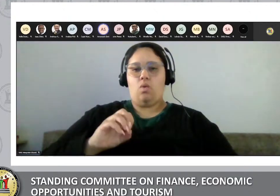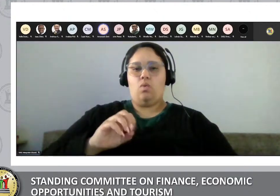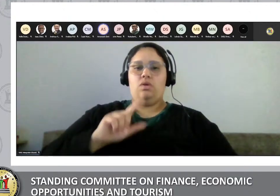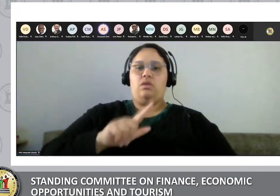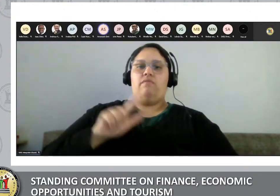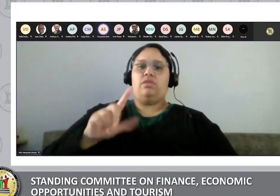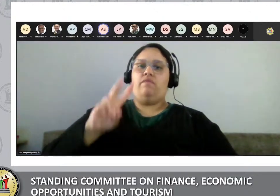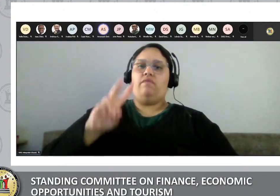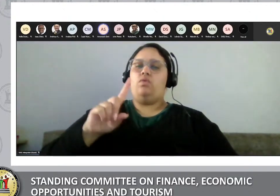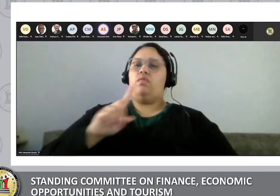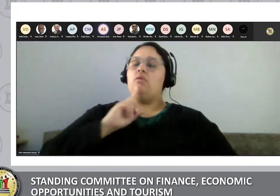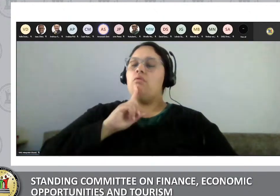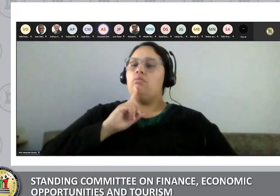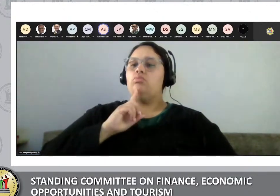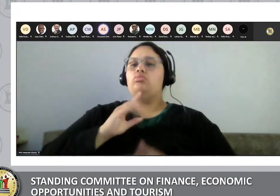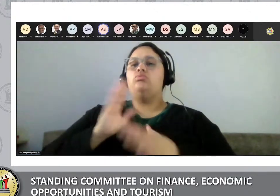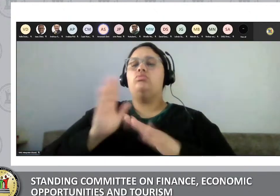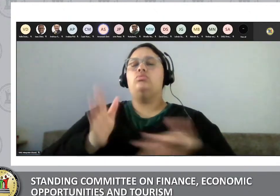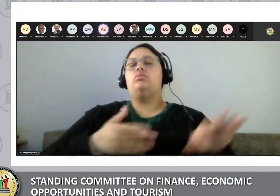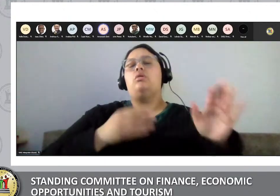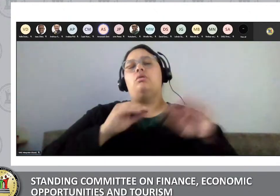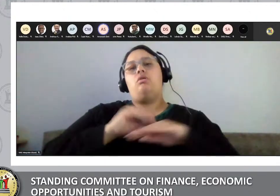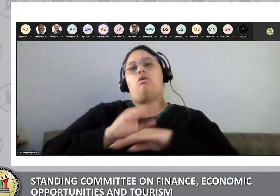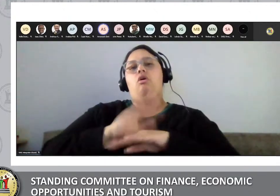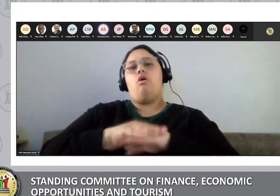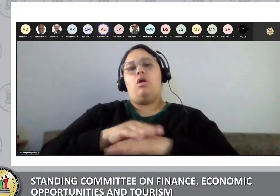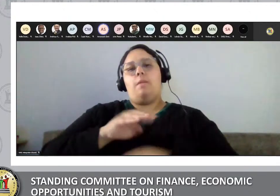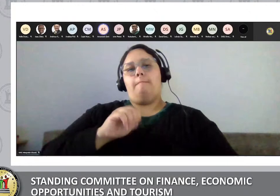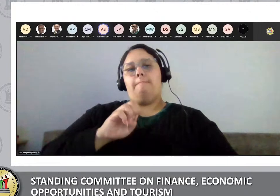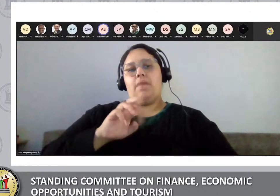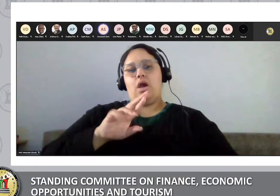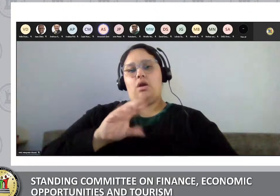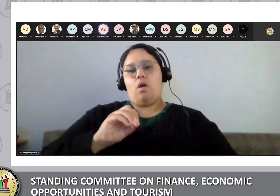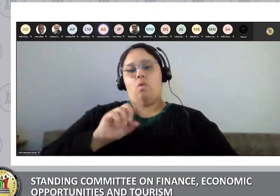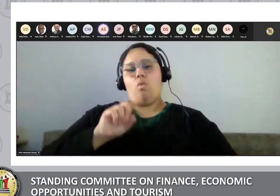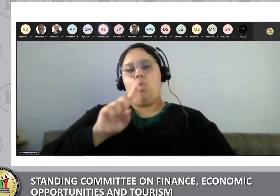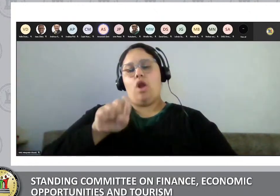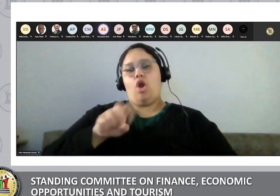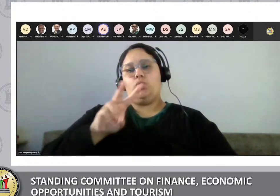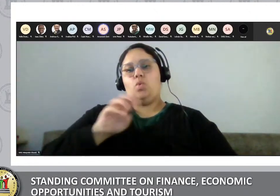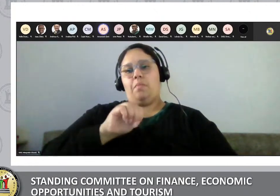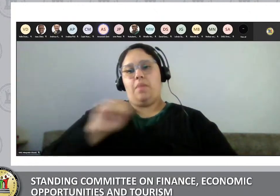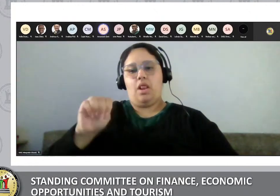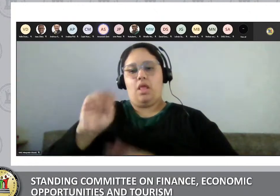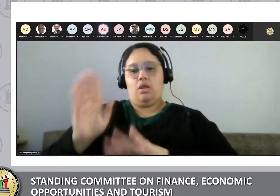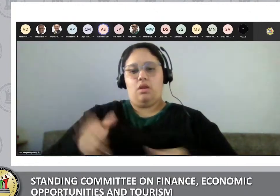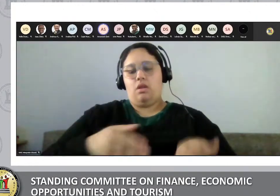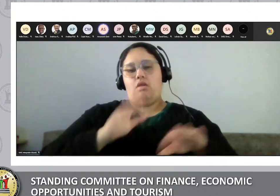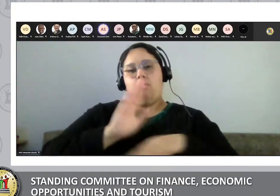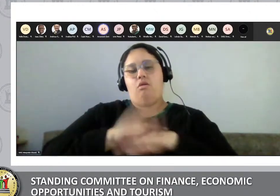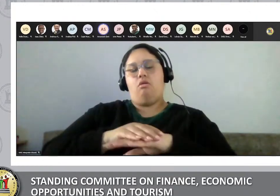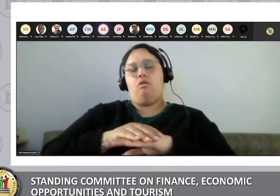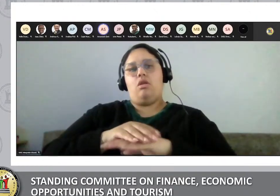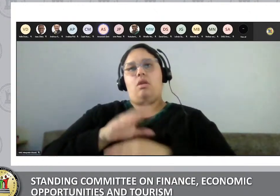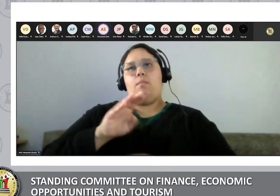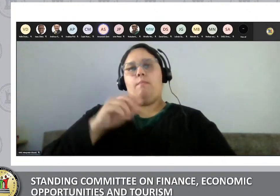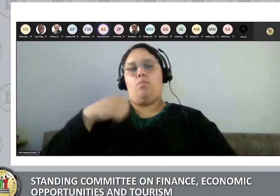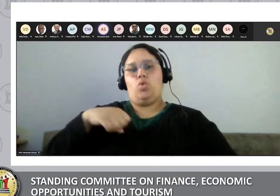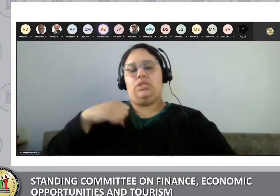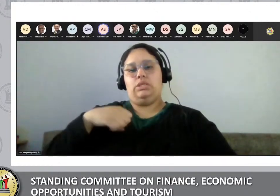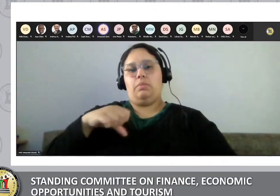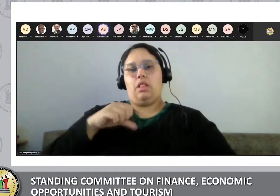772,000. It was on the mirror, 1.2 million. Then it was on the